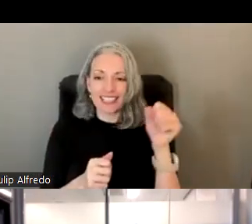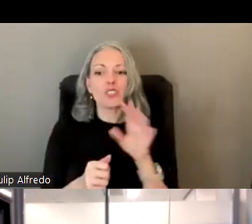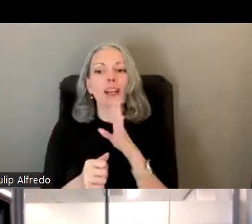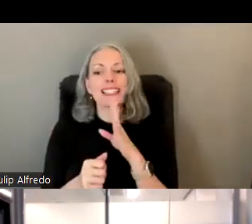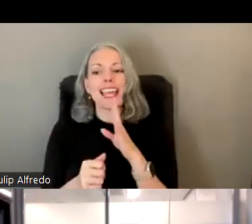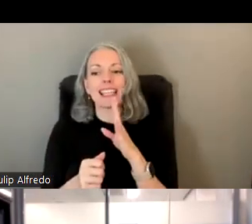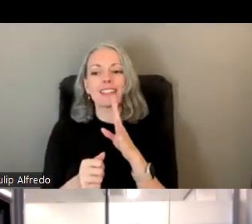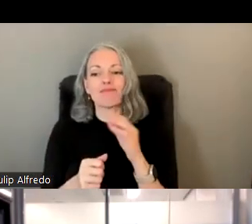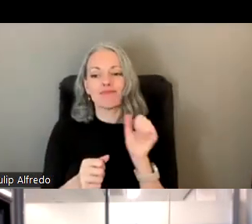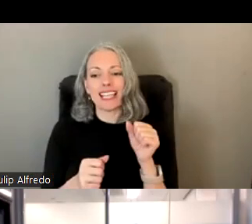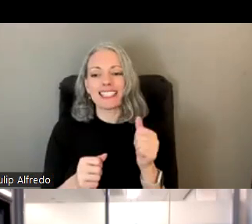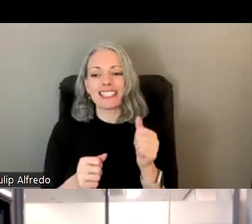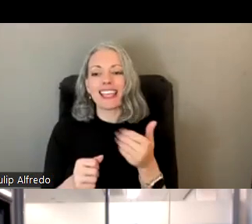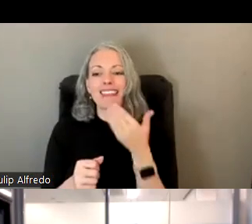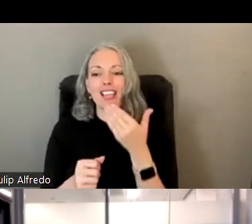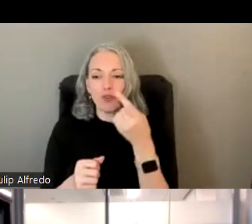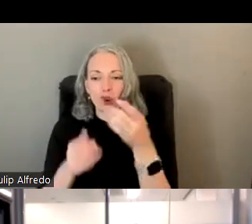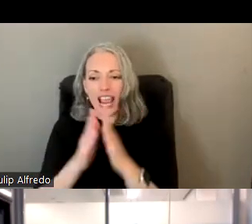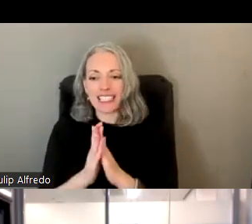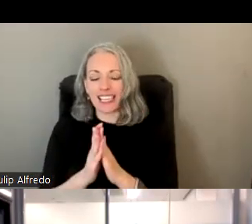Yeah, thanks for asking, Claire. Appreciate that.